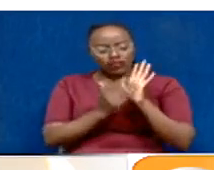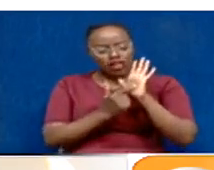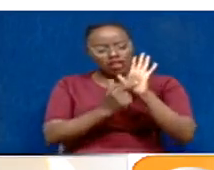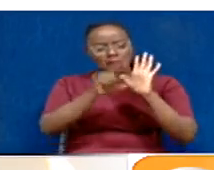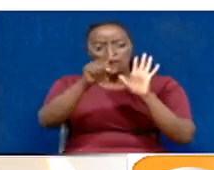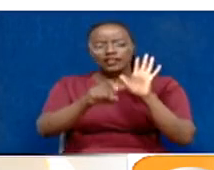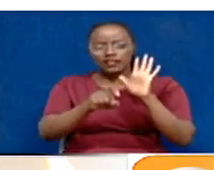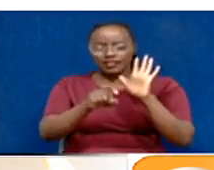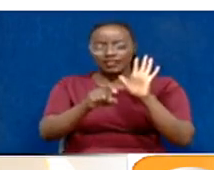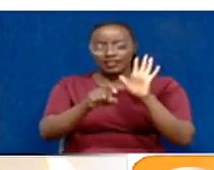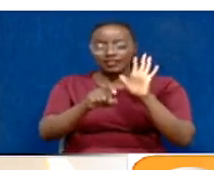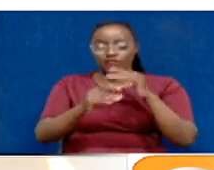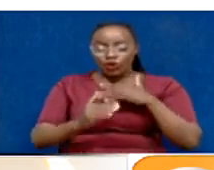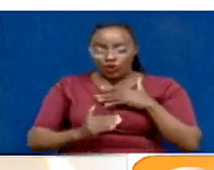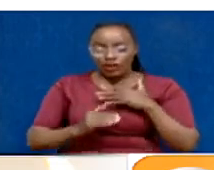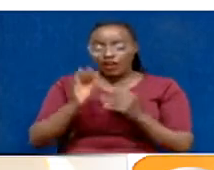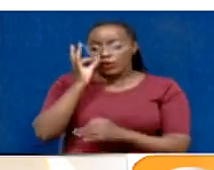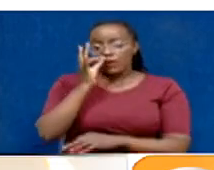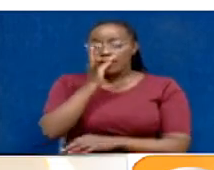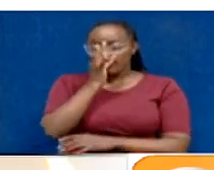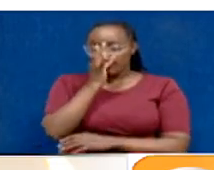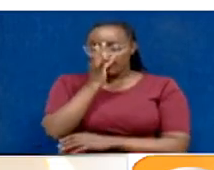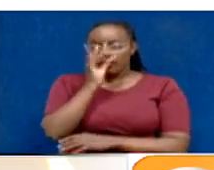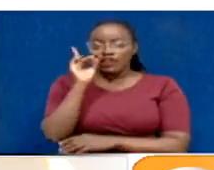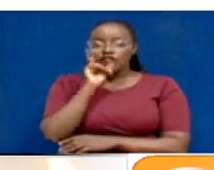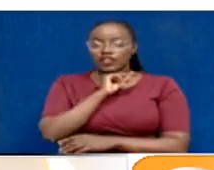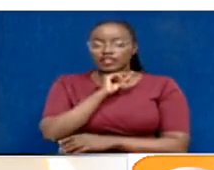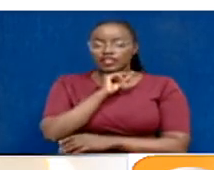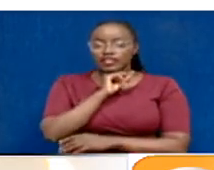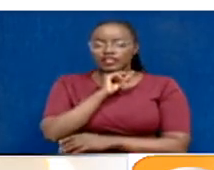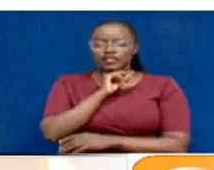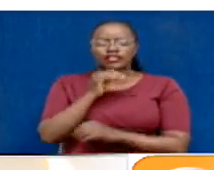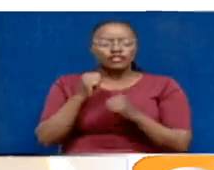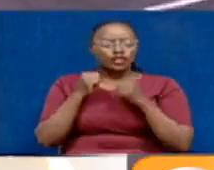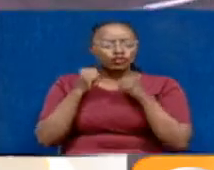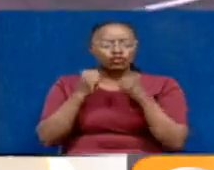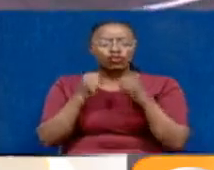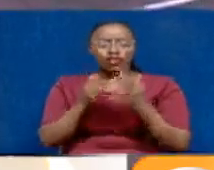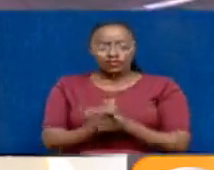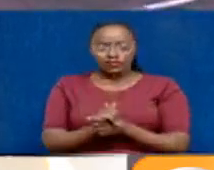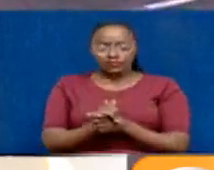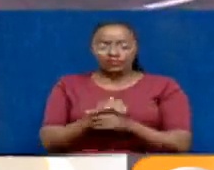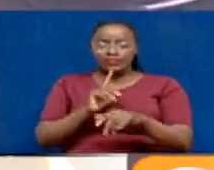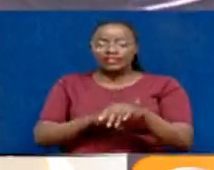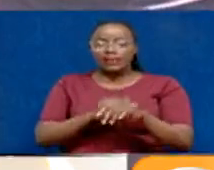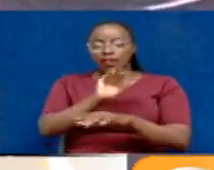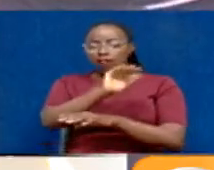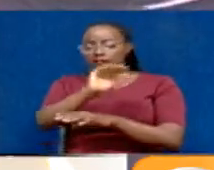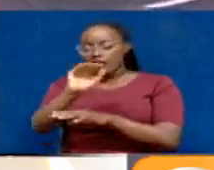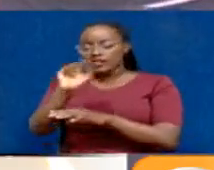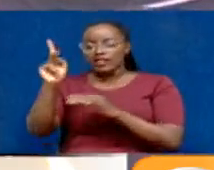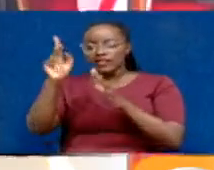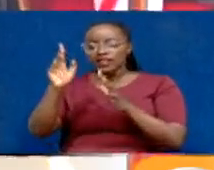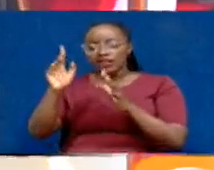reflect that the Honorable Mwai Kibaki finished very strong. Akiwarai viongozi wa leo na kesho